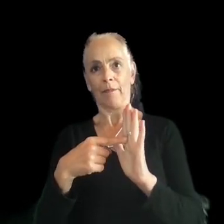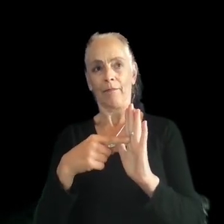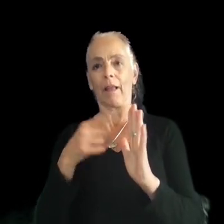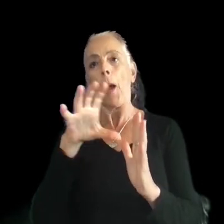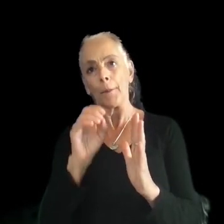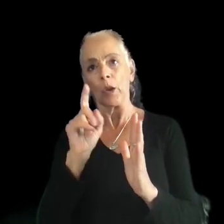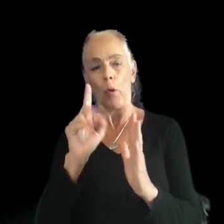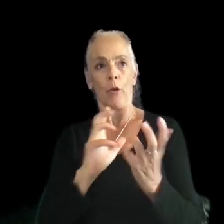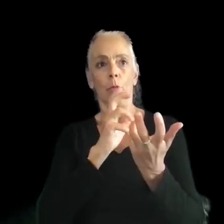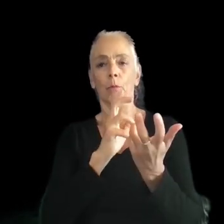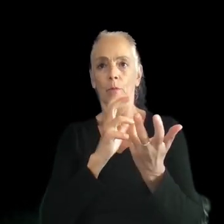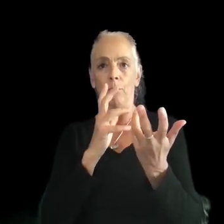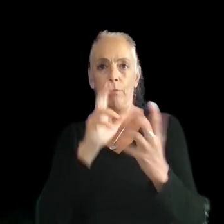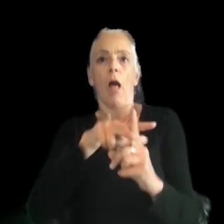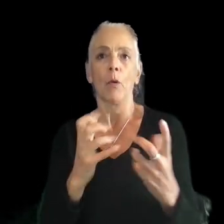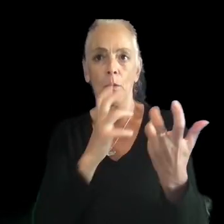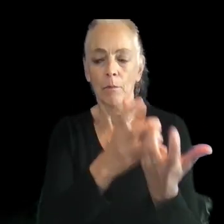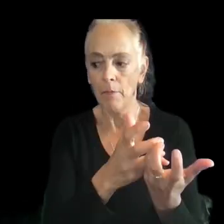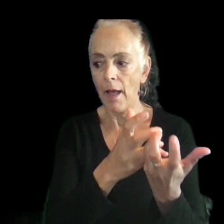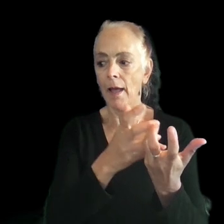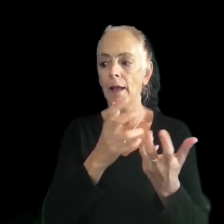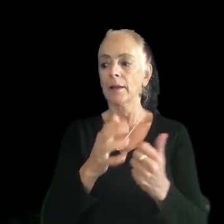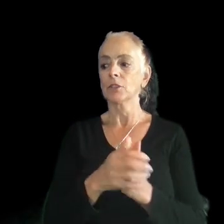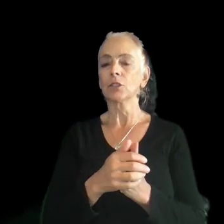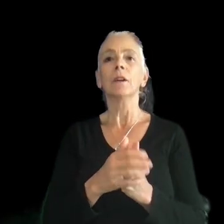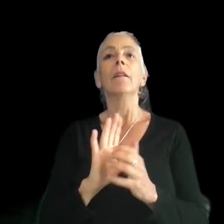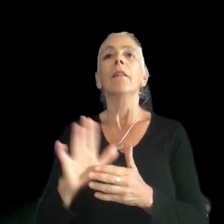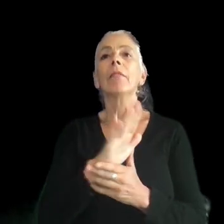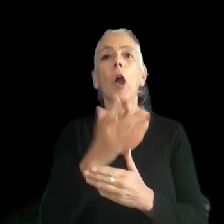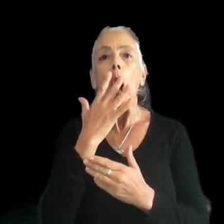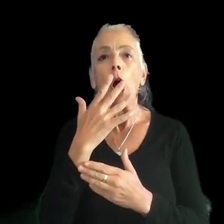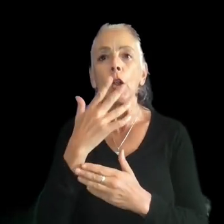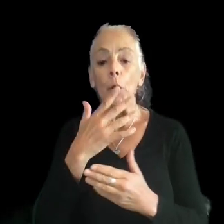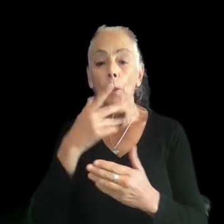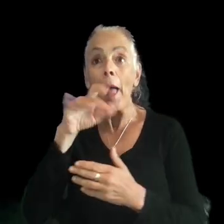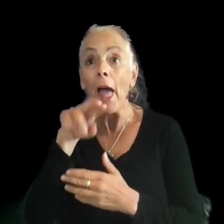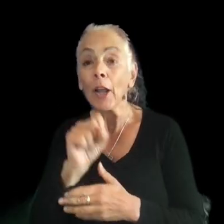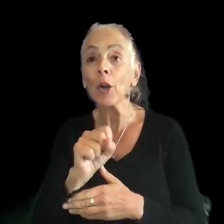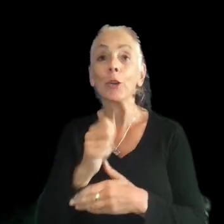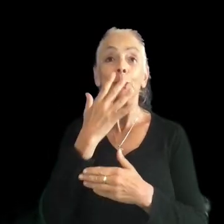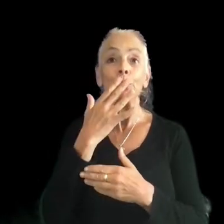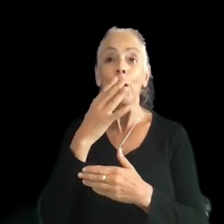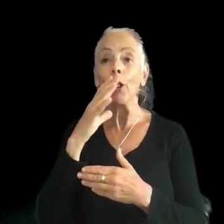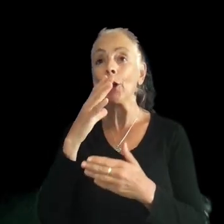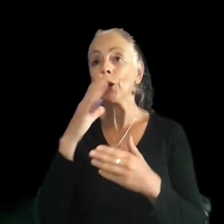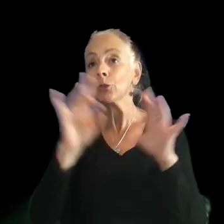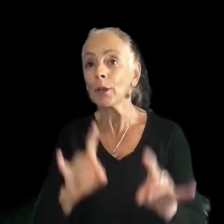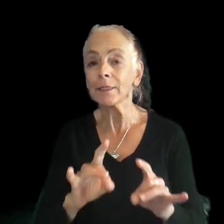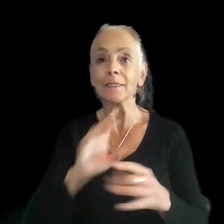follow similar themes um follow similar color patterns color schemes um design